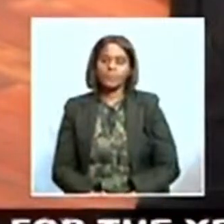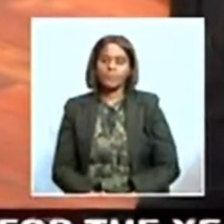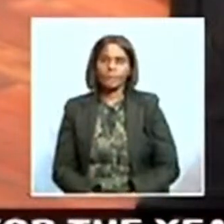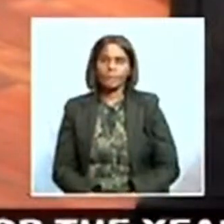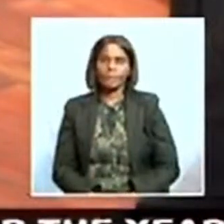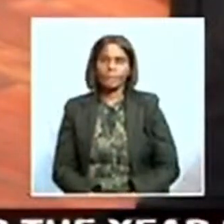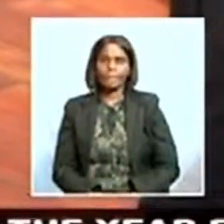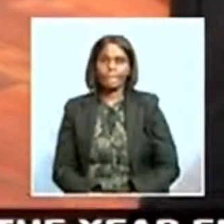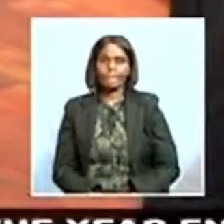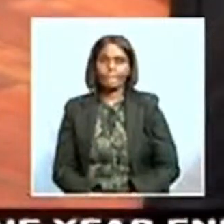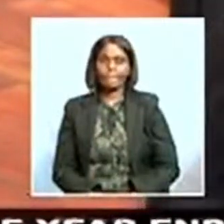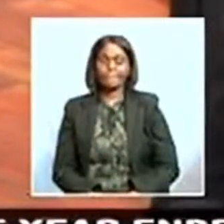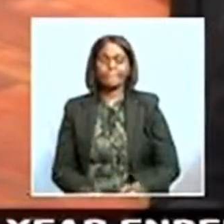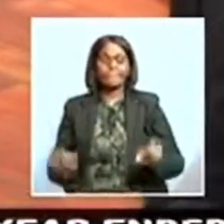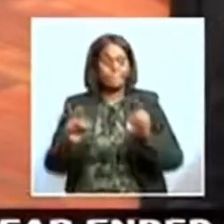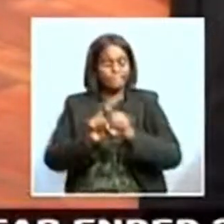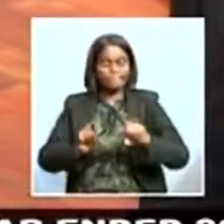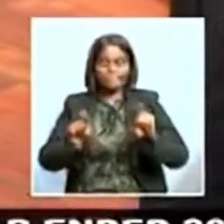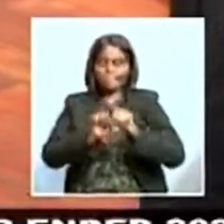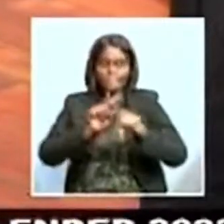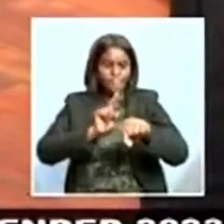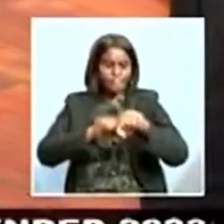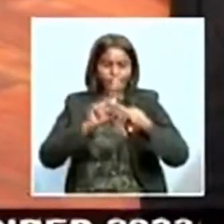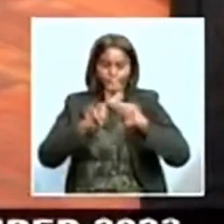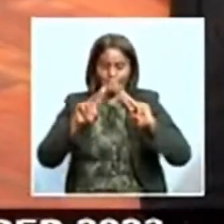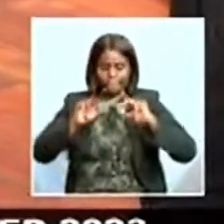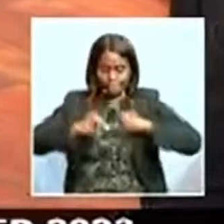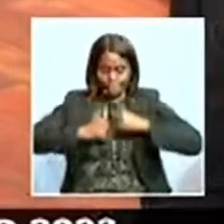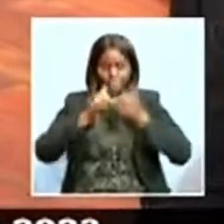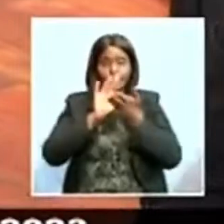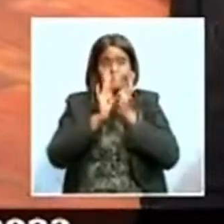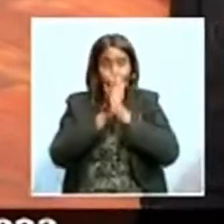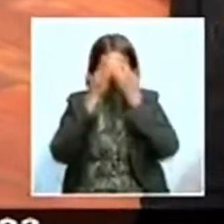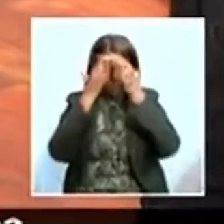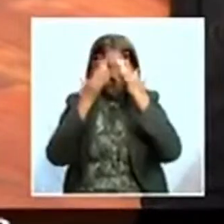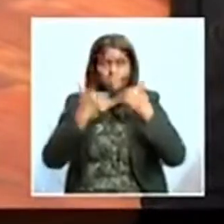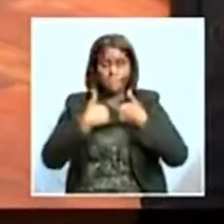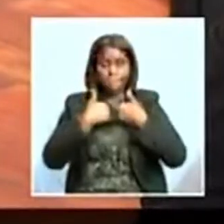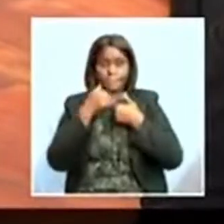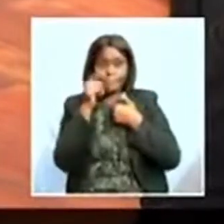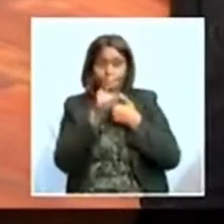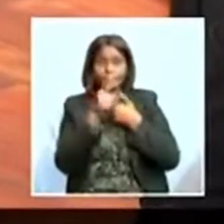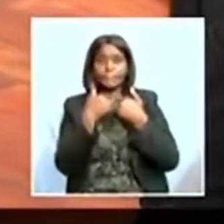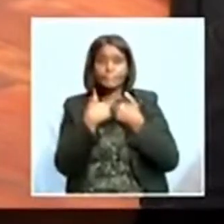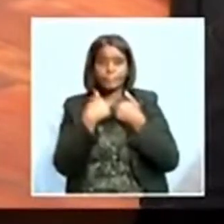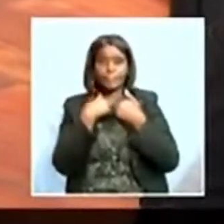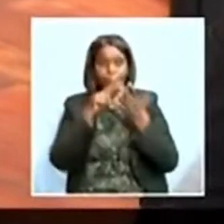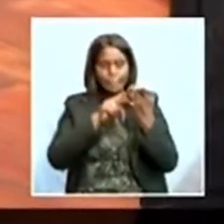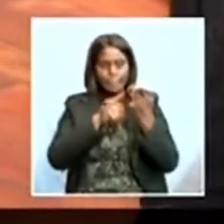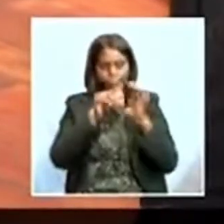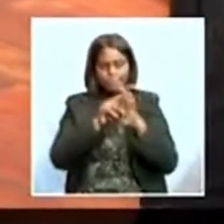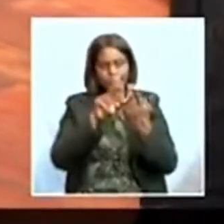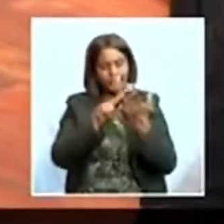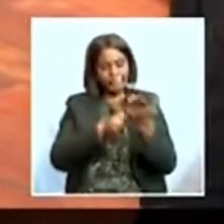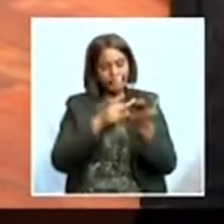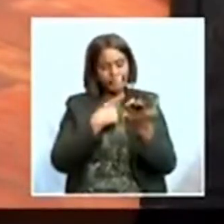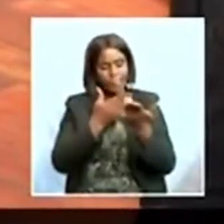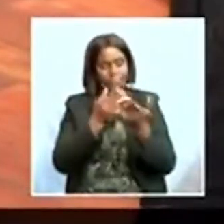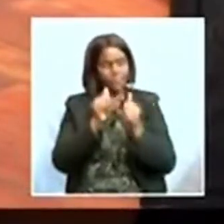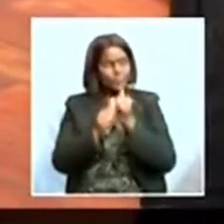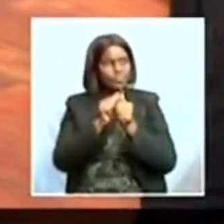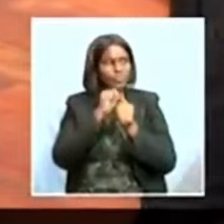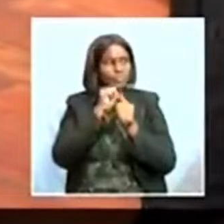Yeah. At the same time, Chair, we realize, Chair, that there are reports in the report you have there which do not